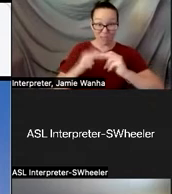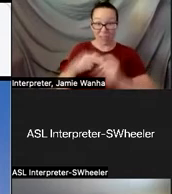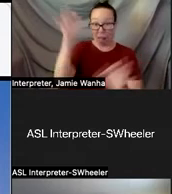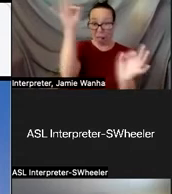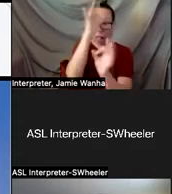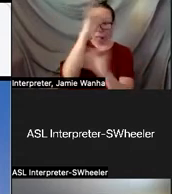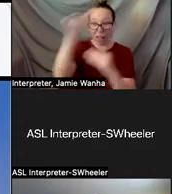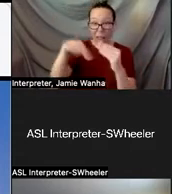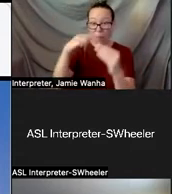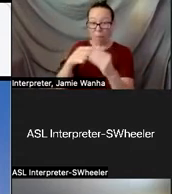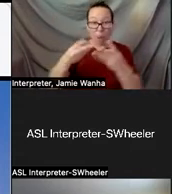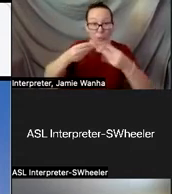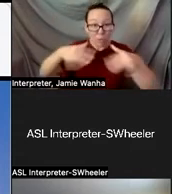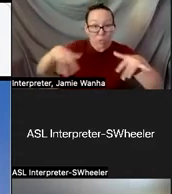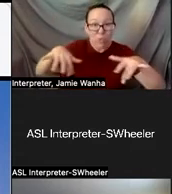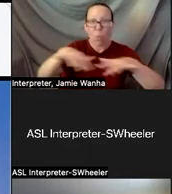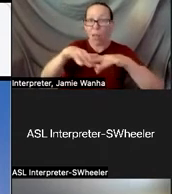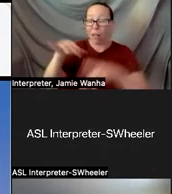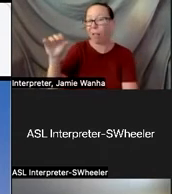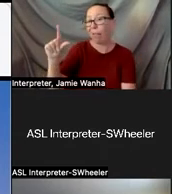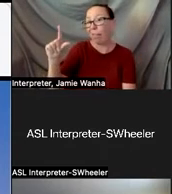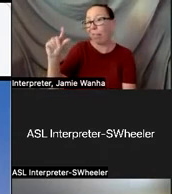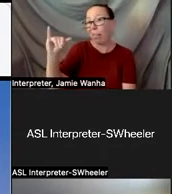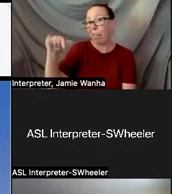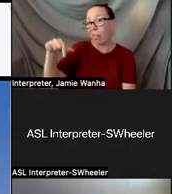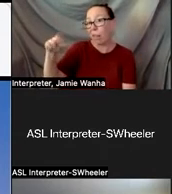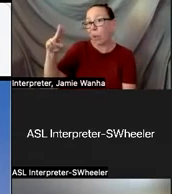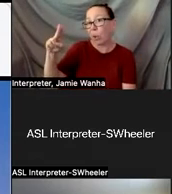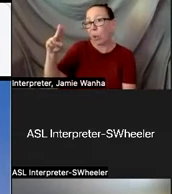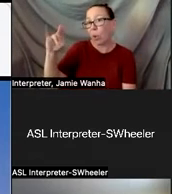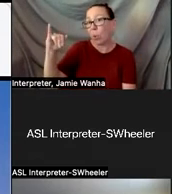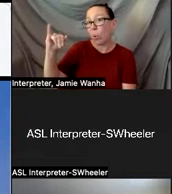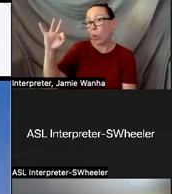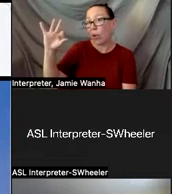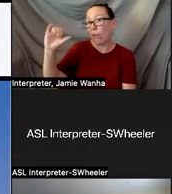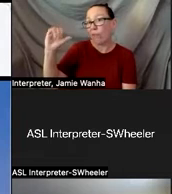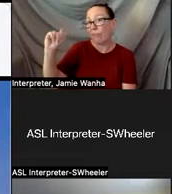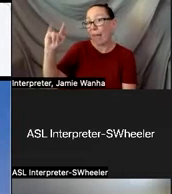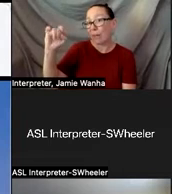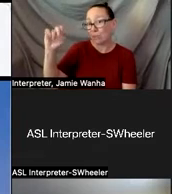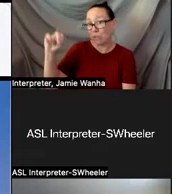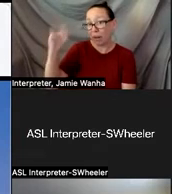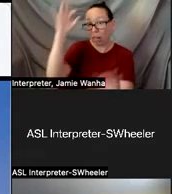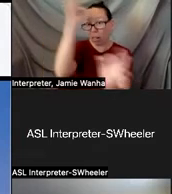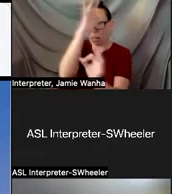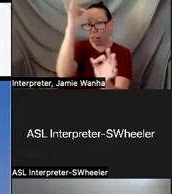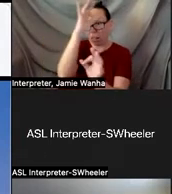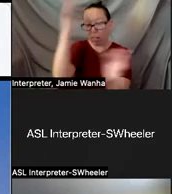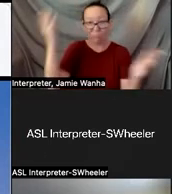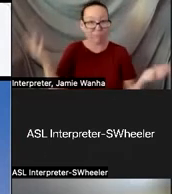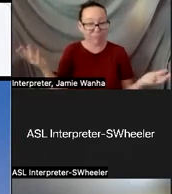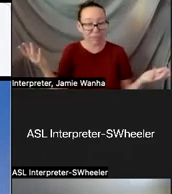conditions that will affect the proper foundation design for the airport. So that's why,